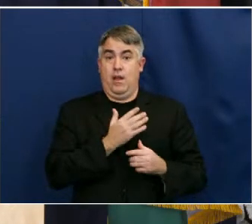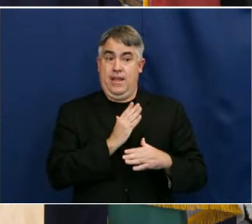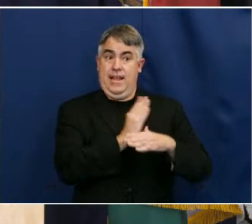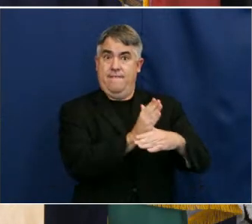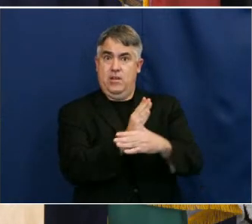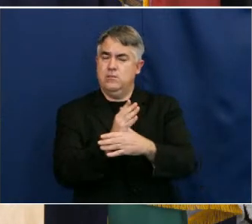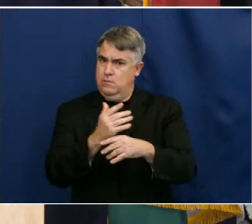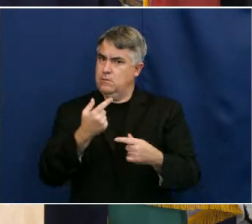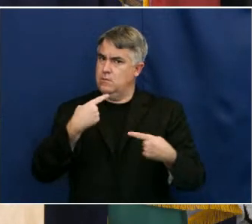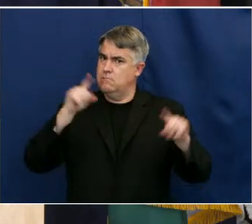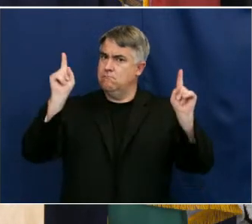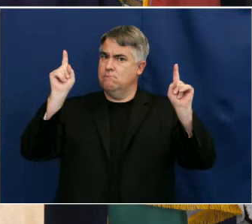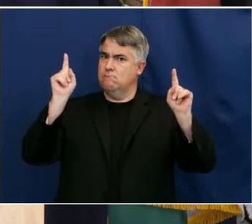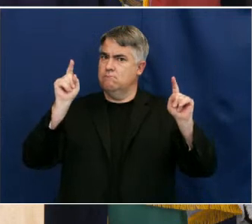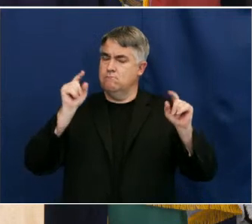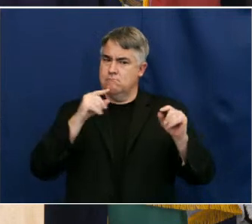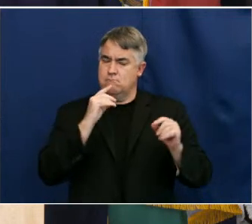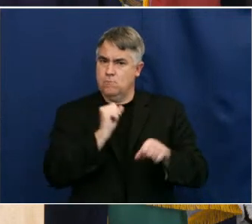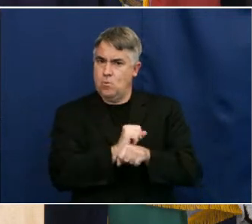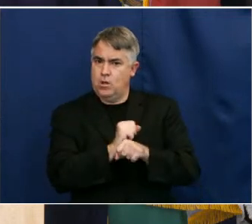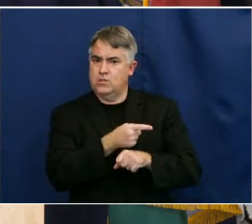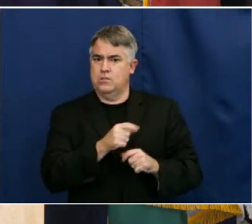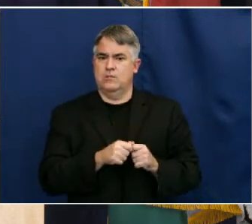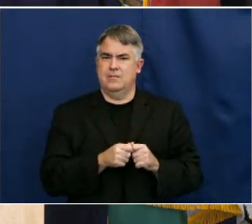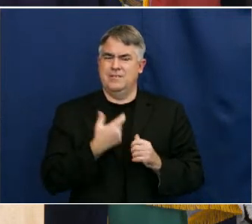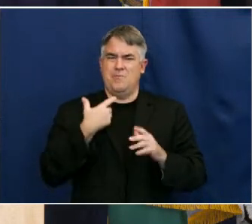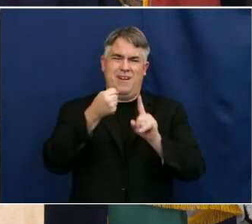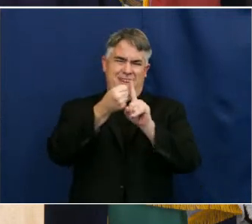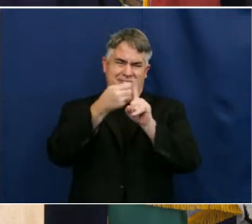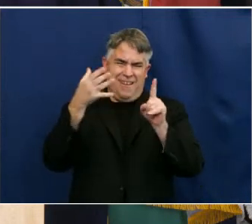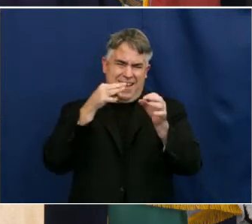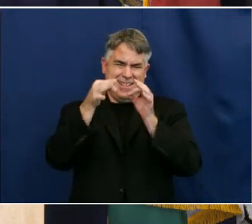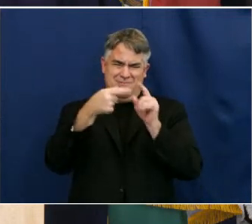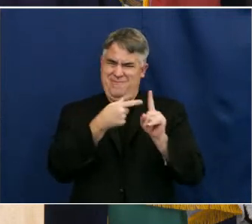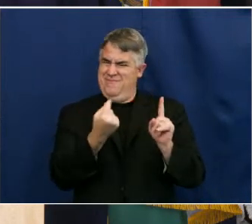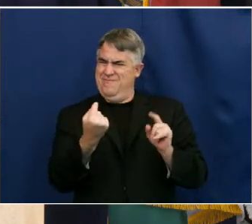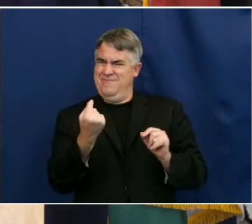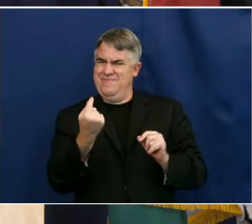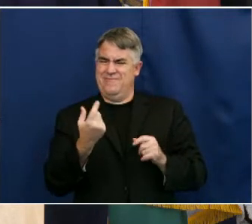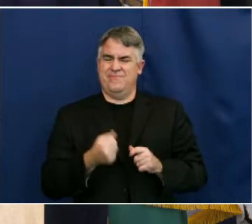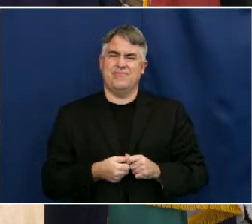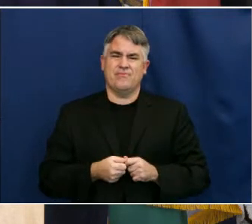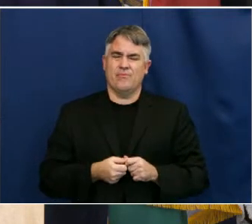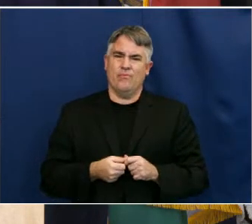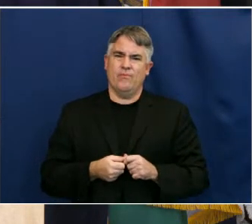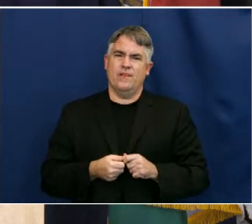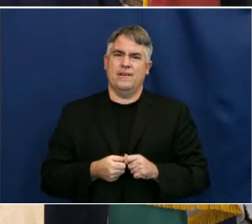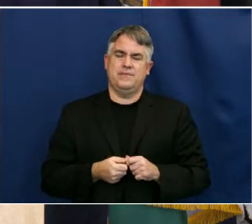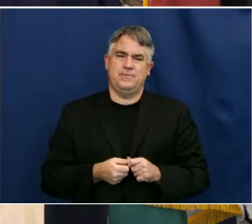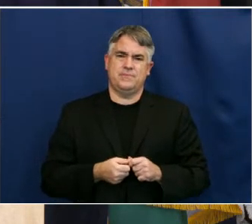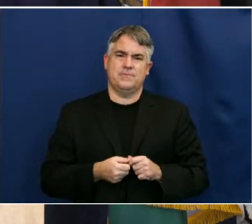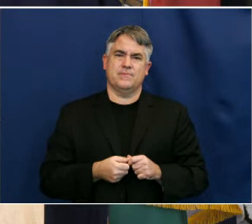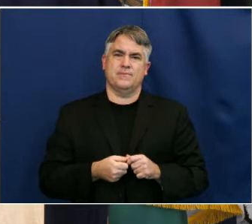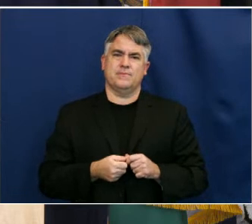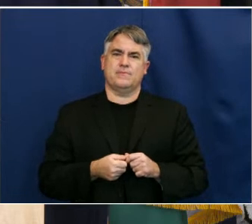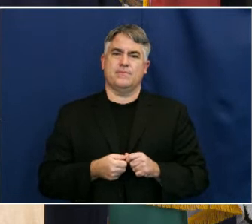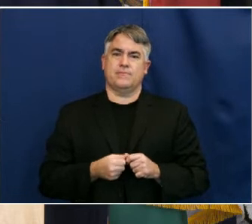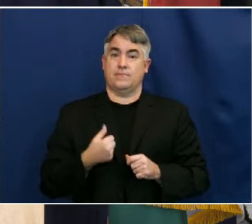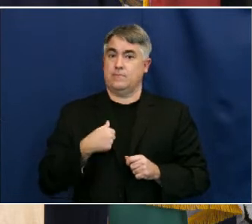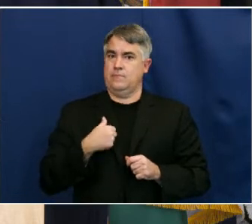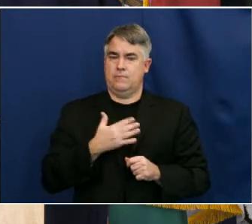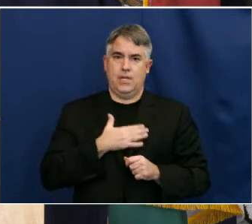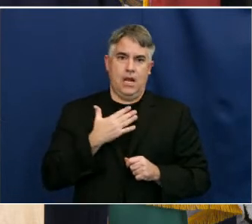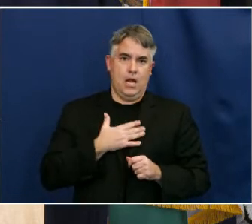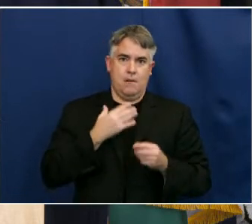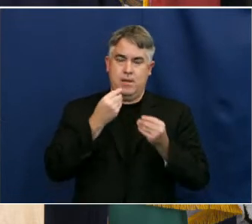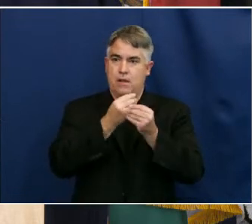little bit and take a little bit of a deeper dive in some of the information that Chair Fletcher provided before. And I'm happy to report that with the